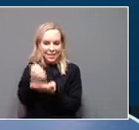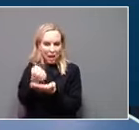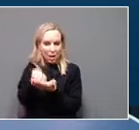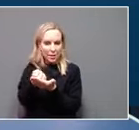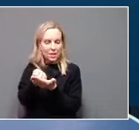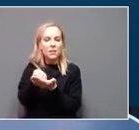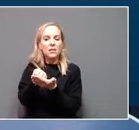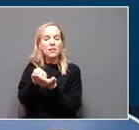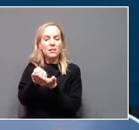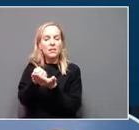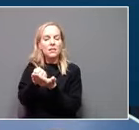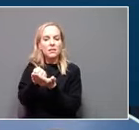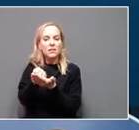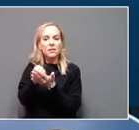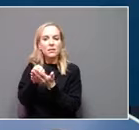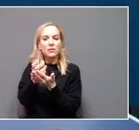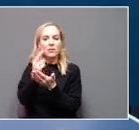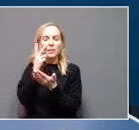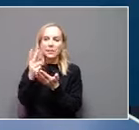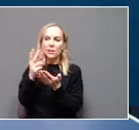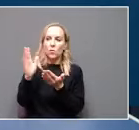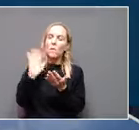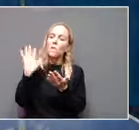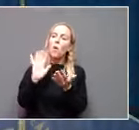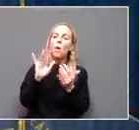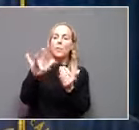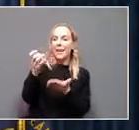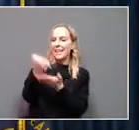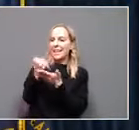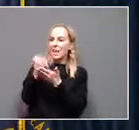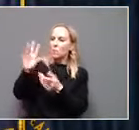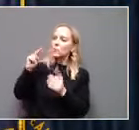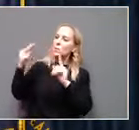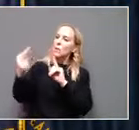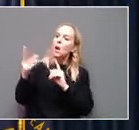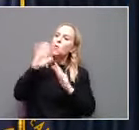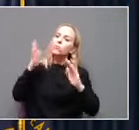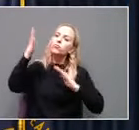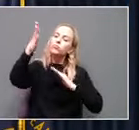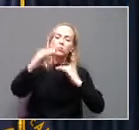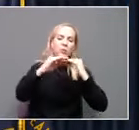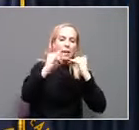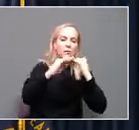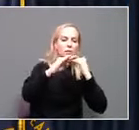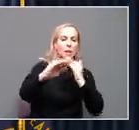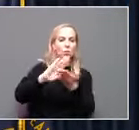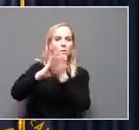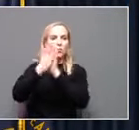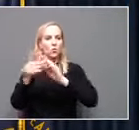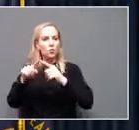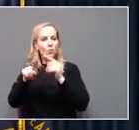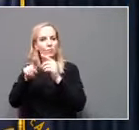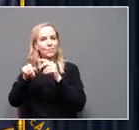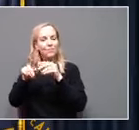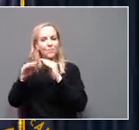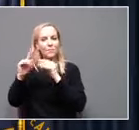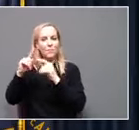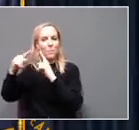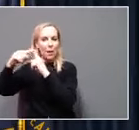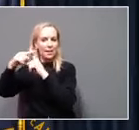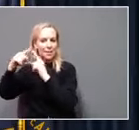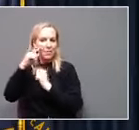from stable to positive for the first time in 15 years, there are some whose basic needs are still having